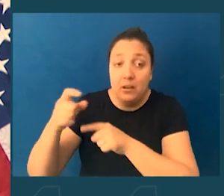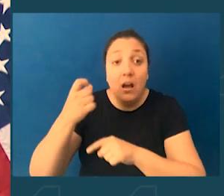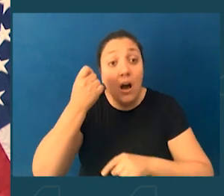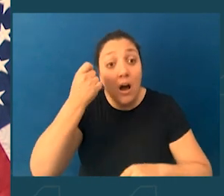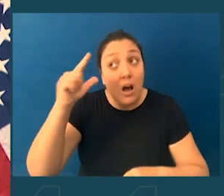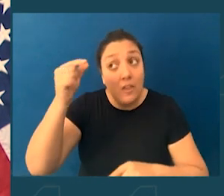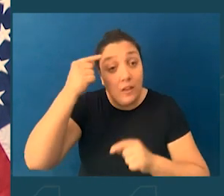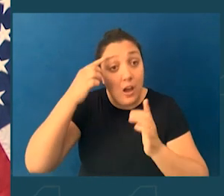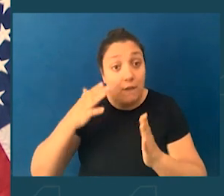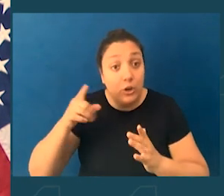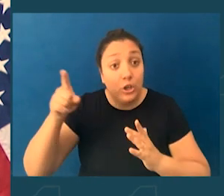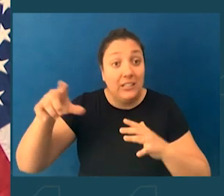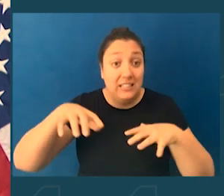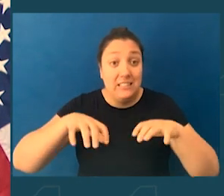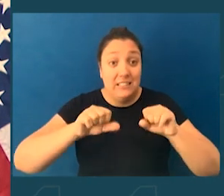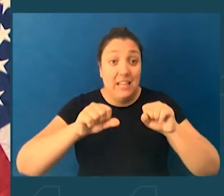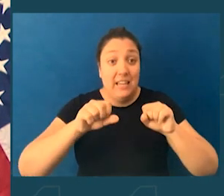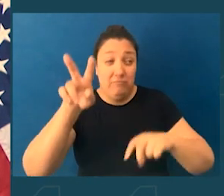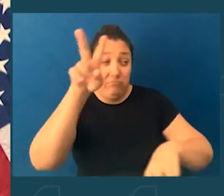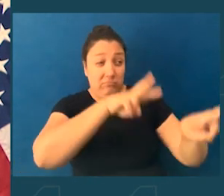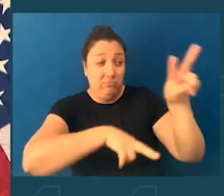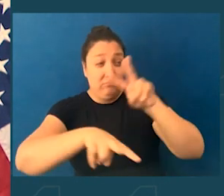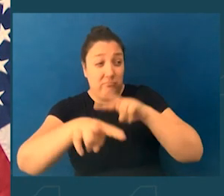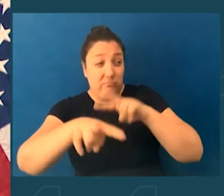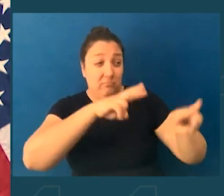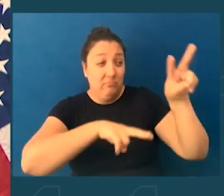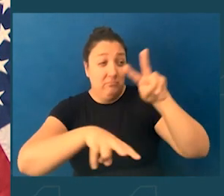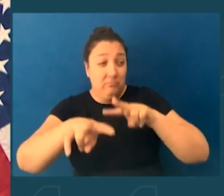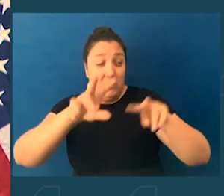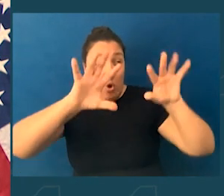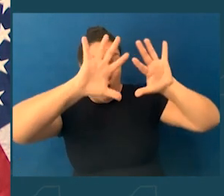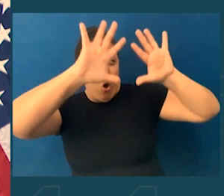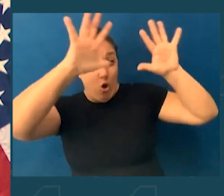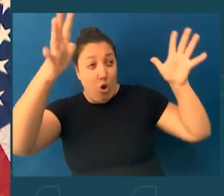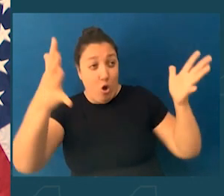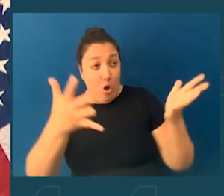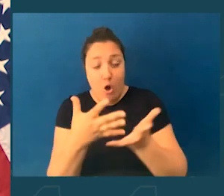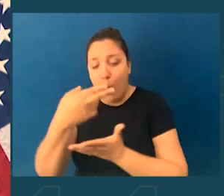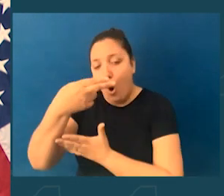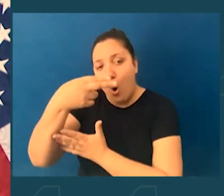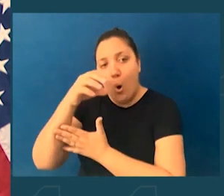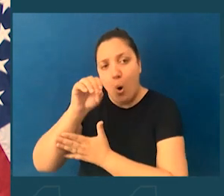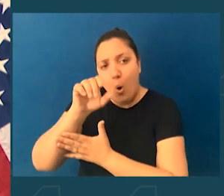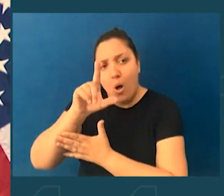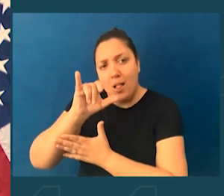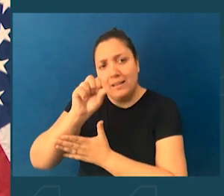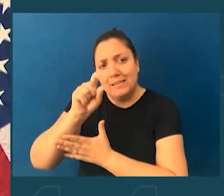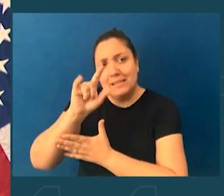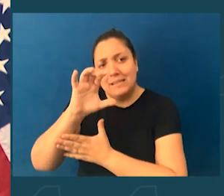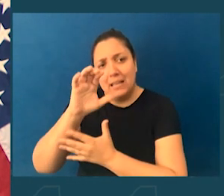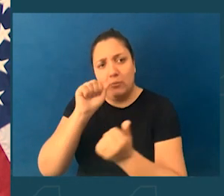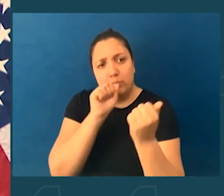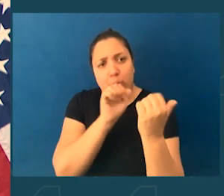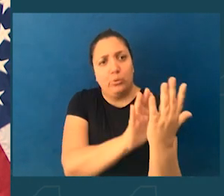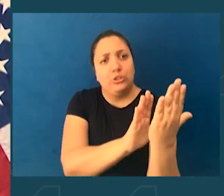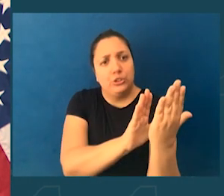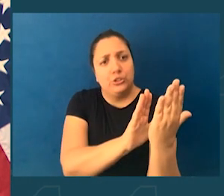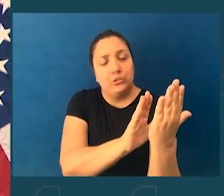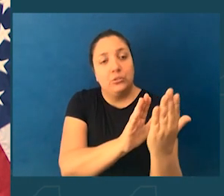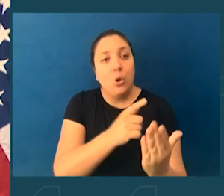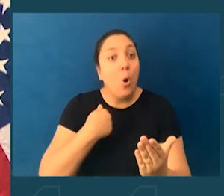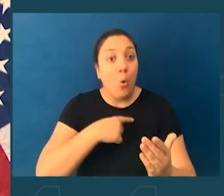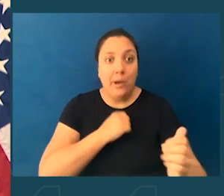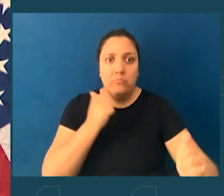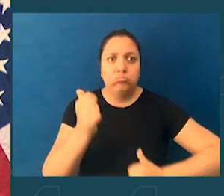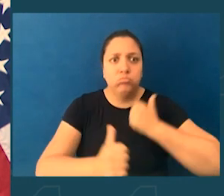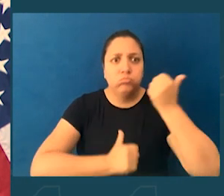of $1 billion investment in the New York State's continuum of mental health care. We are eager to see its implementation in all the communities